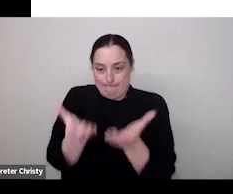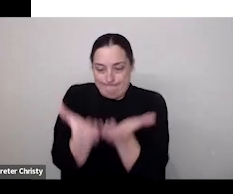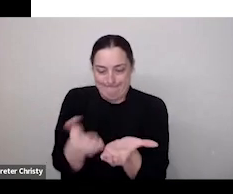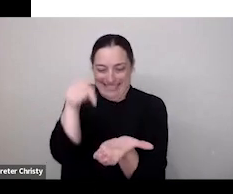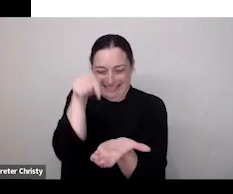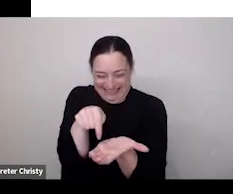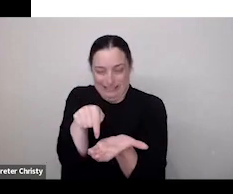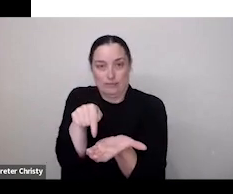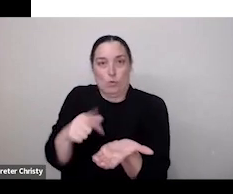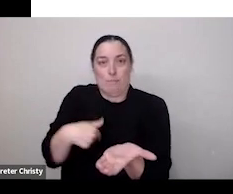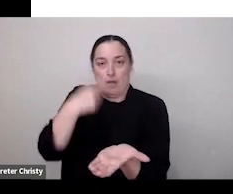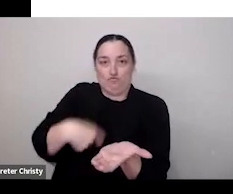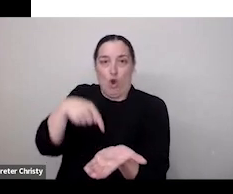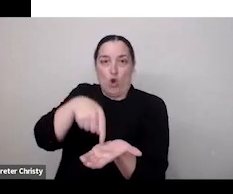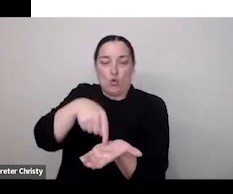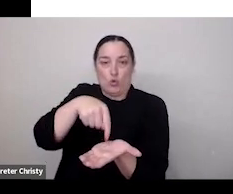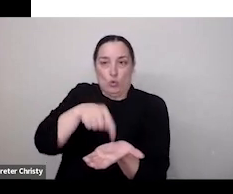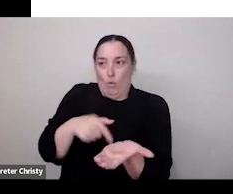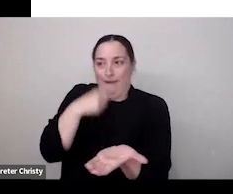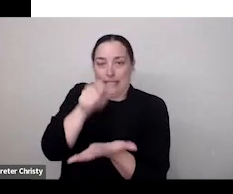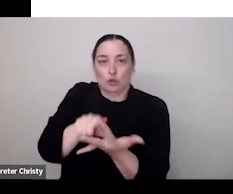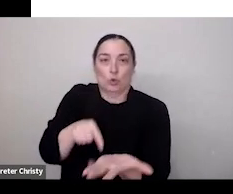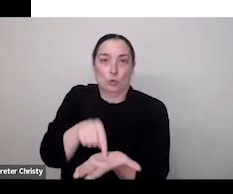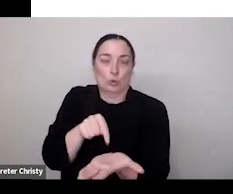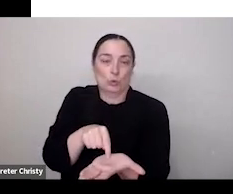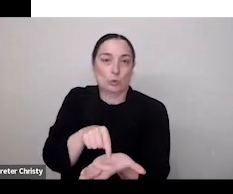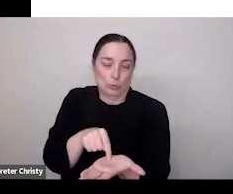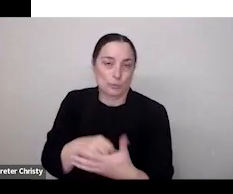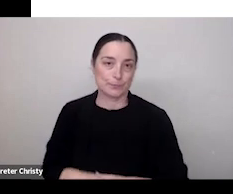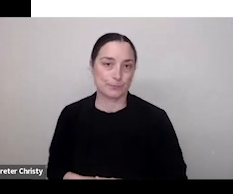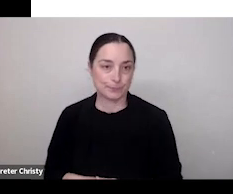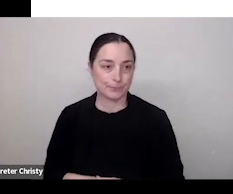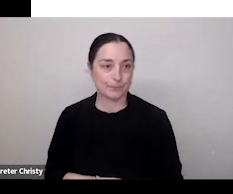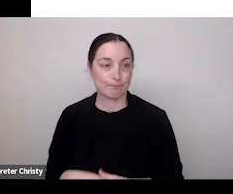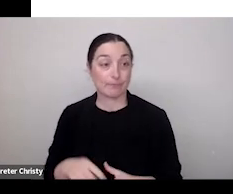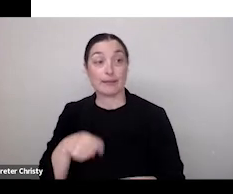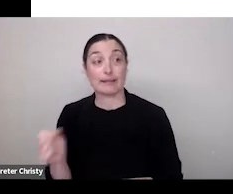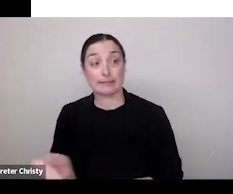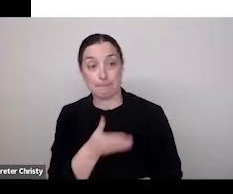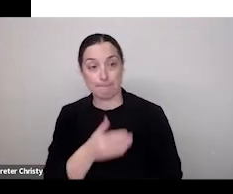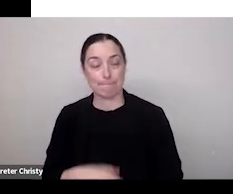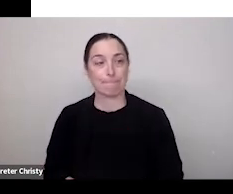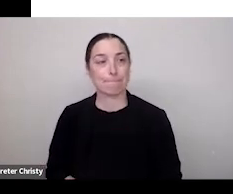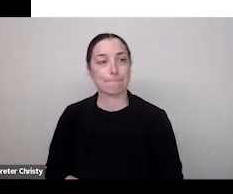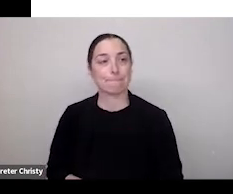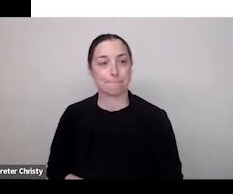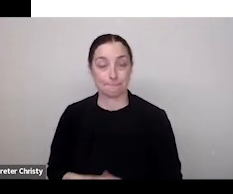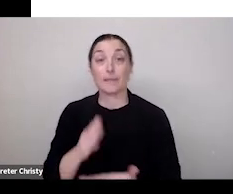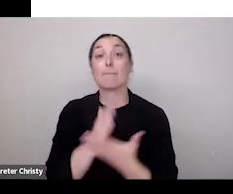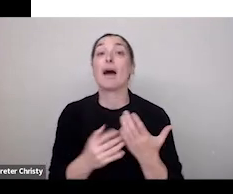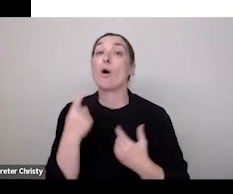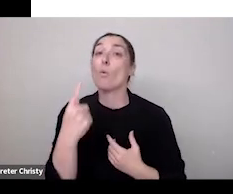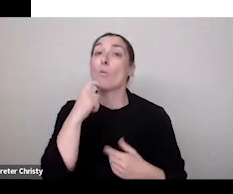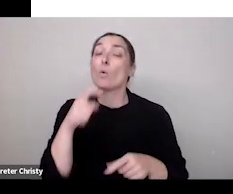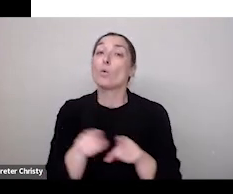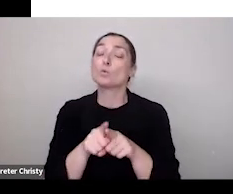our responsibility in disability inclusive disaster risk reduction. Next slide, please. Part one will also